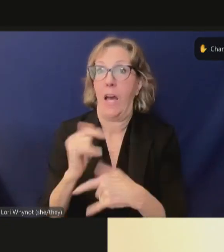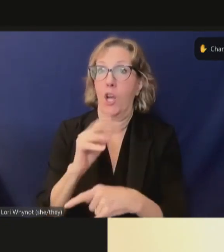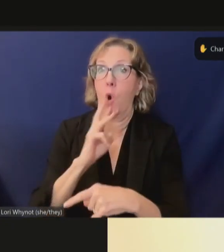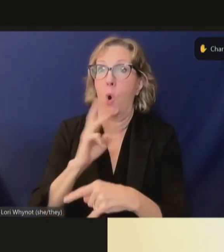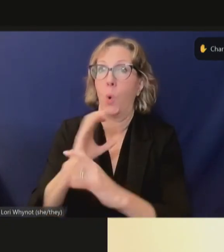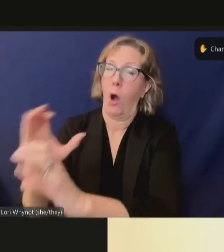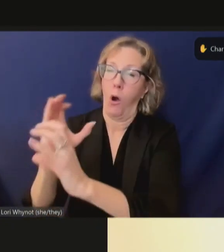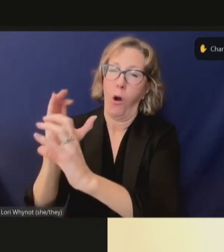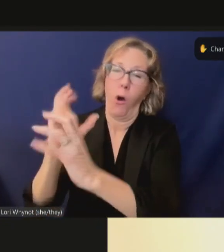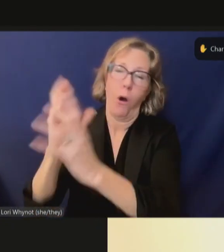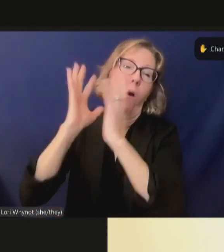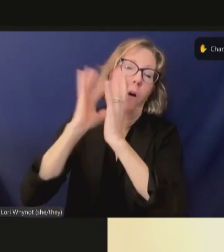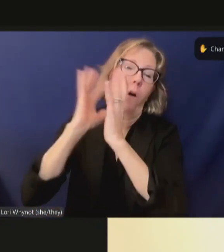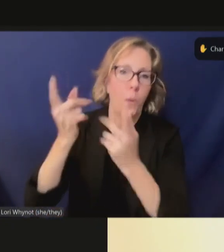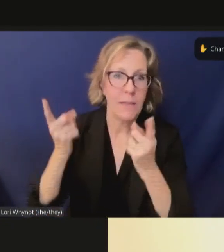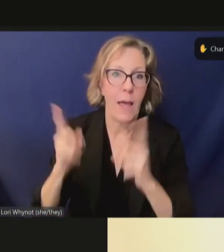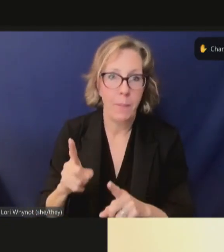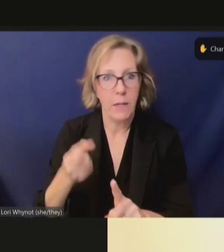disabilities.